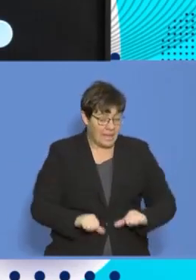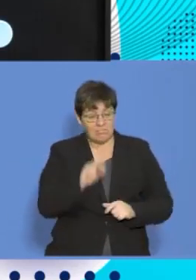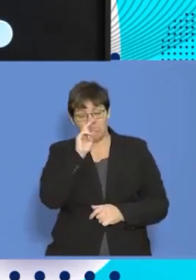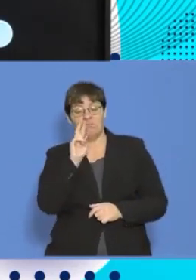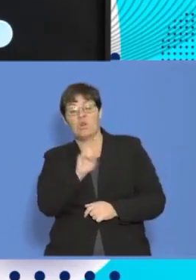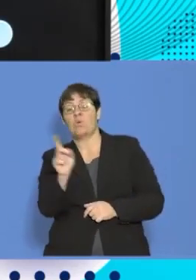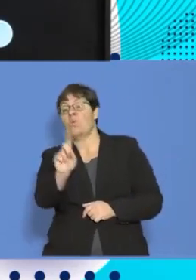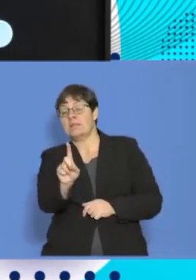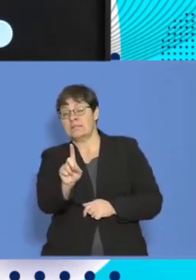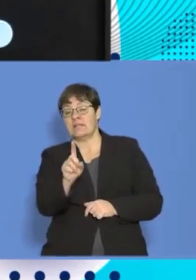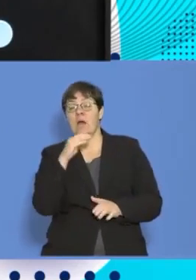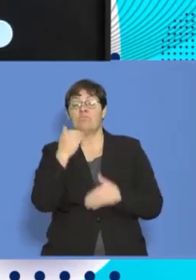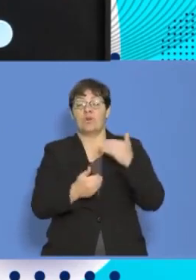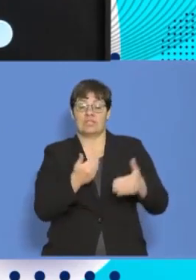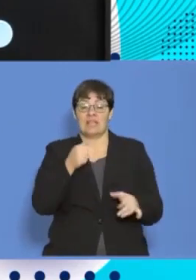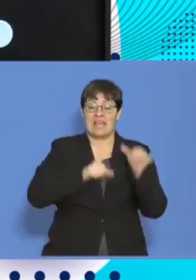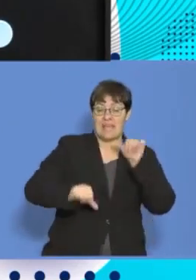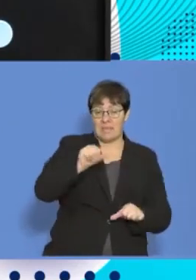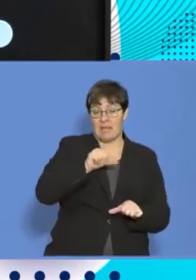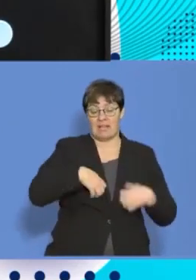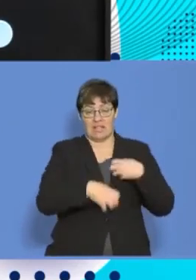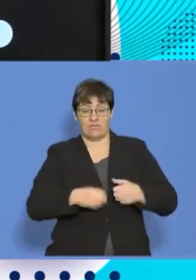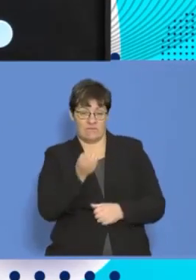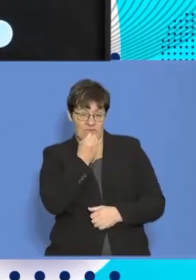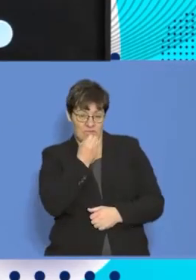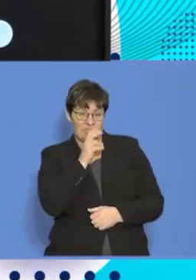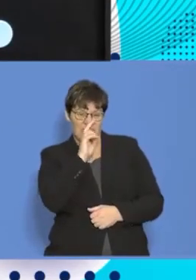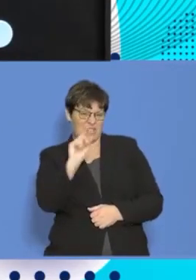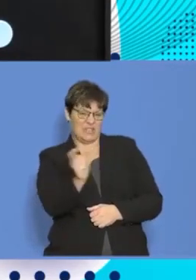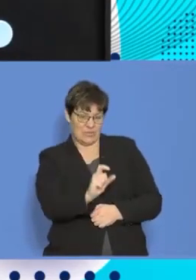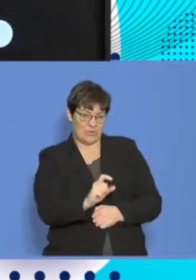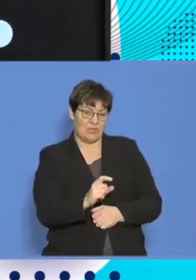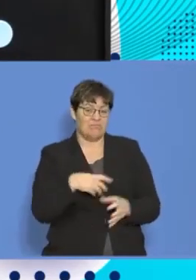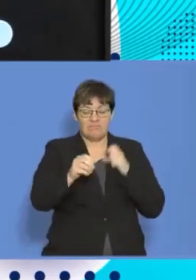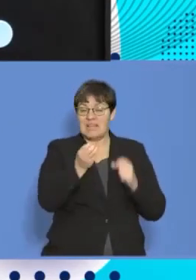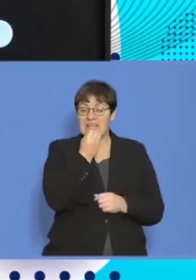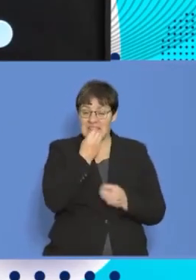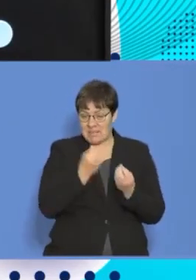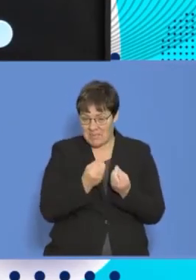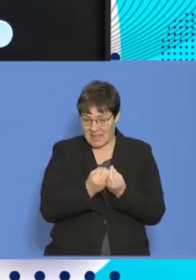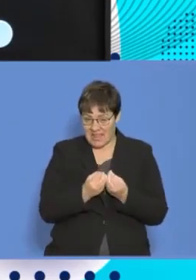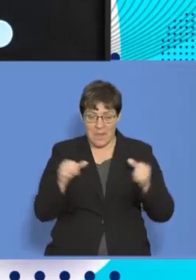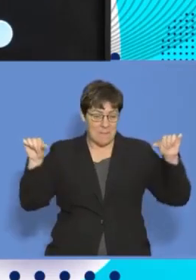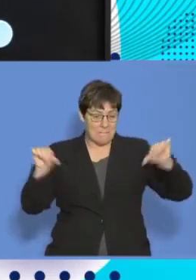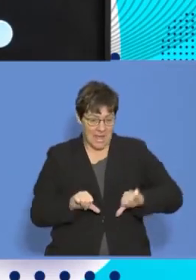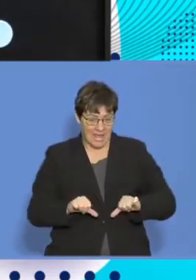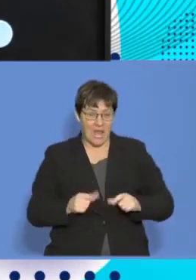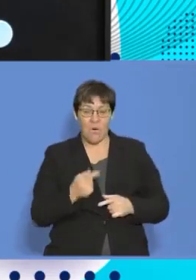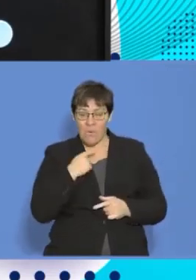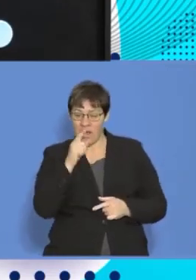back, we will look at the process of chemical digestion of food. So see you in a bit, grab some snacks, and when you get